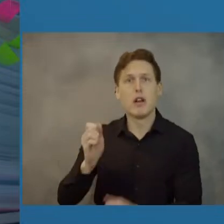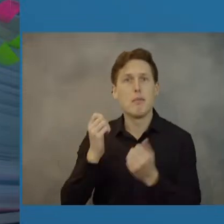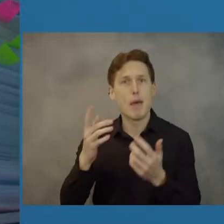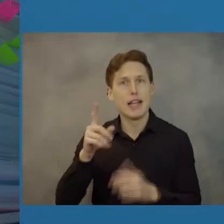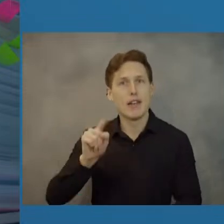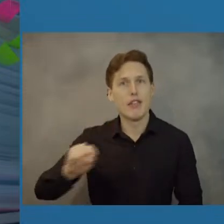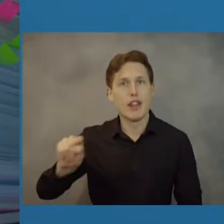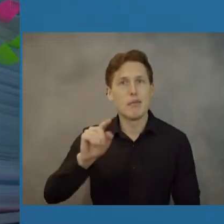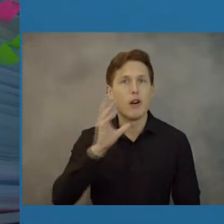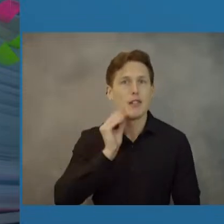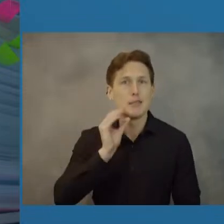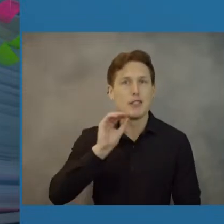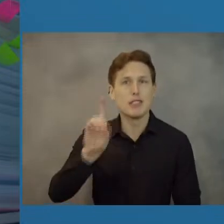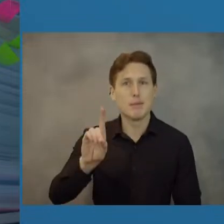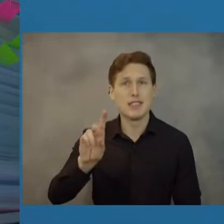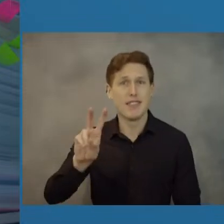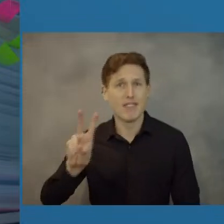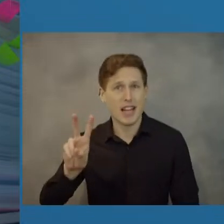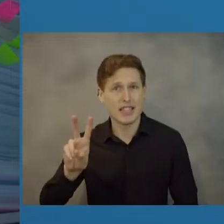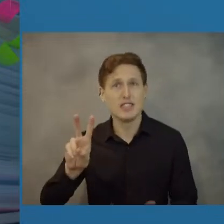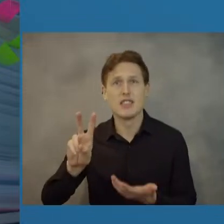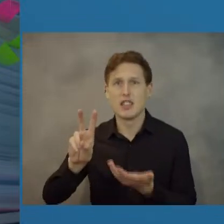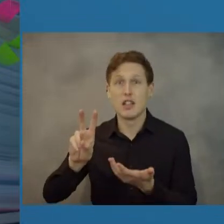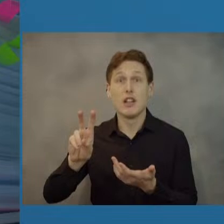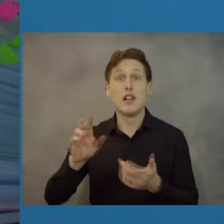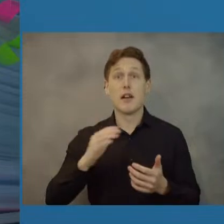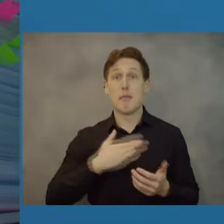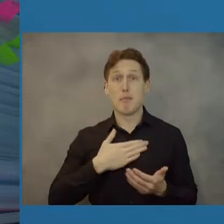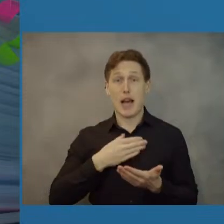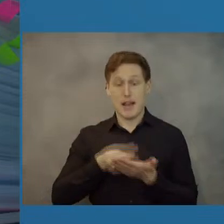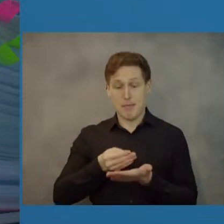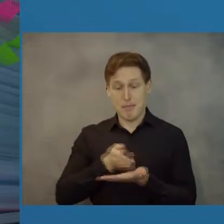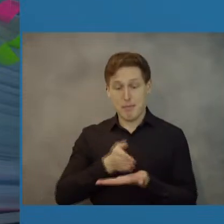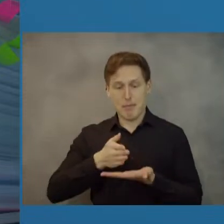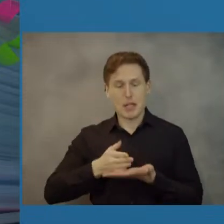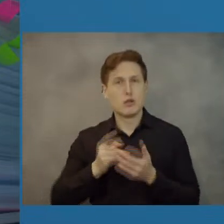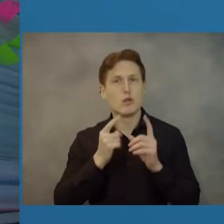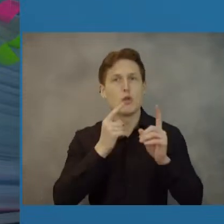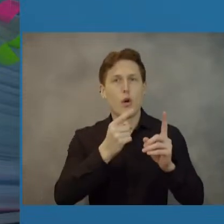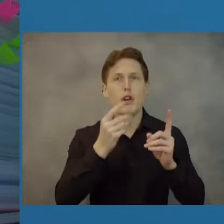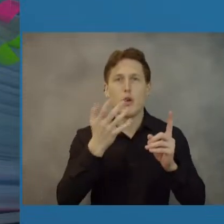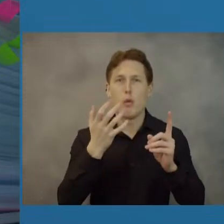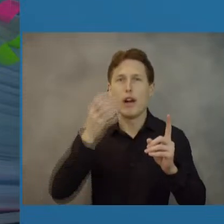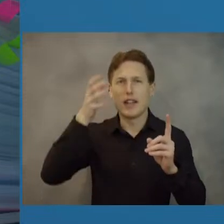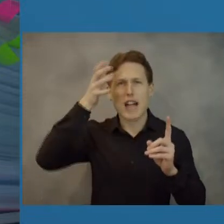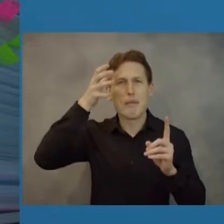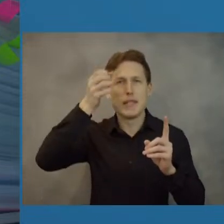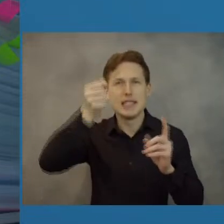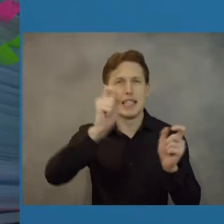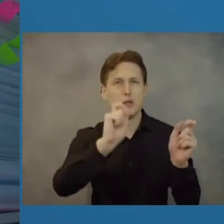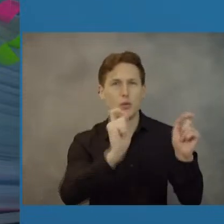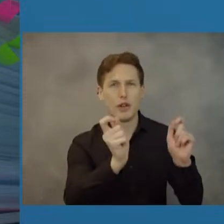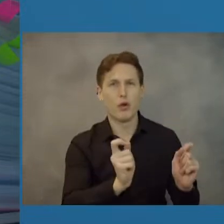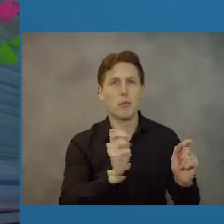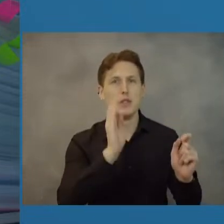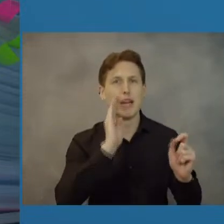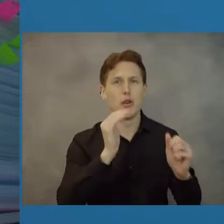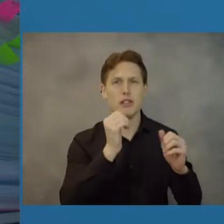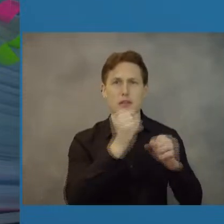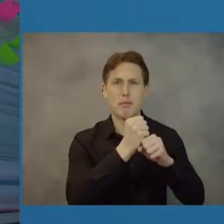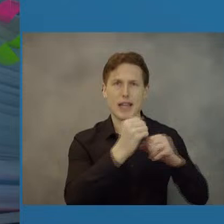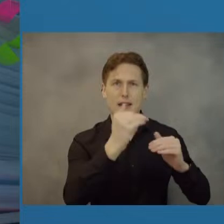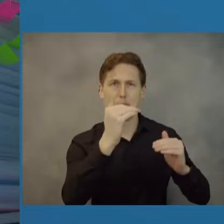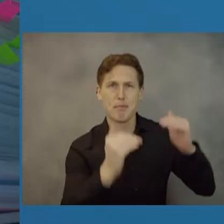common sense reforms that balance the scales of justice. Our amendments will prevent cases from being dismissed over